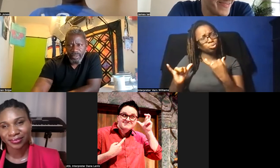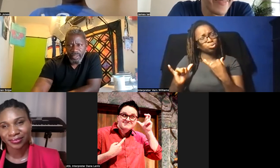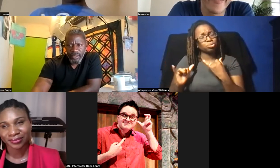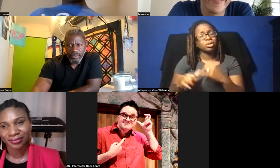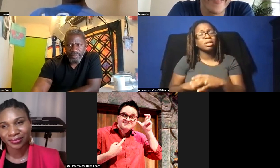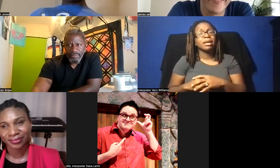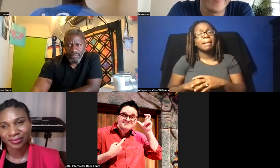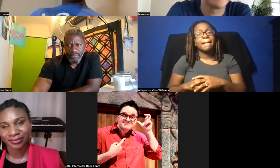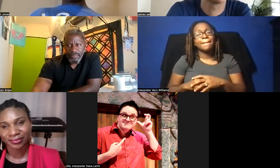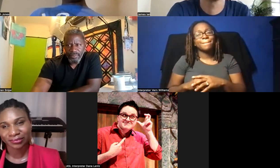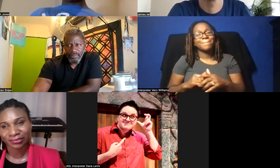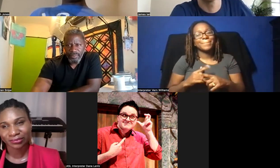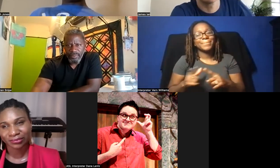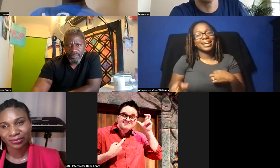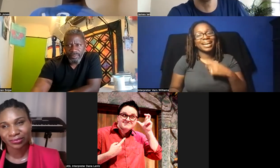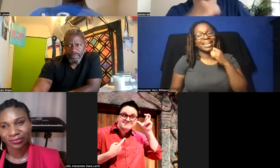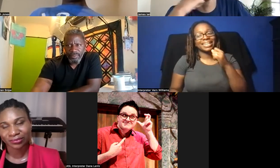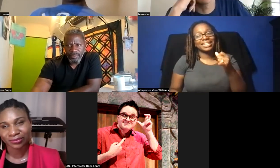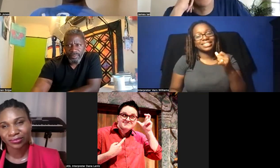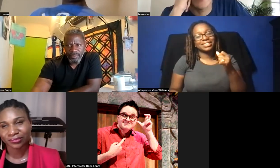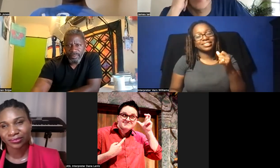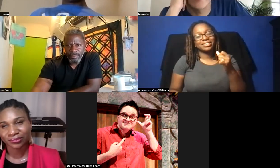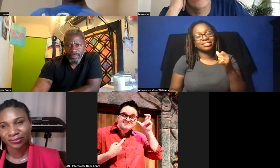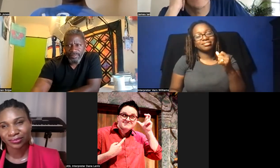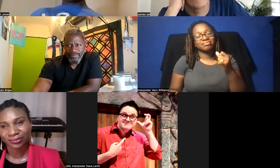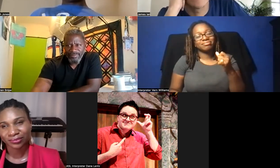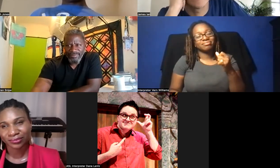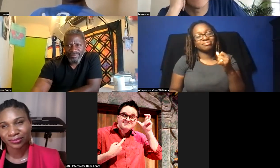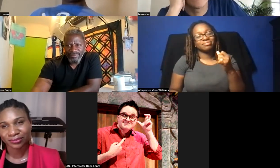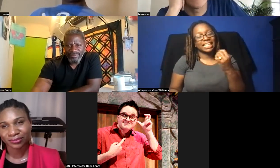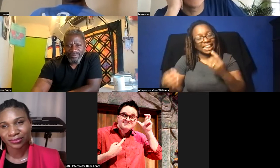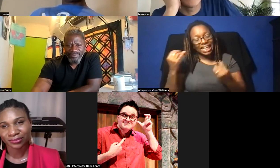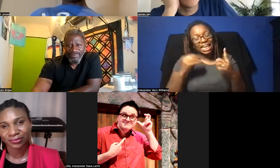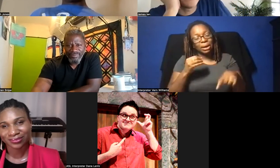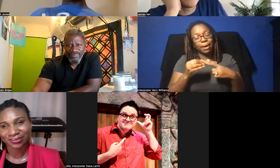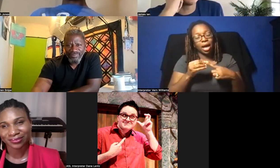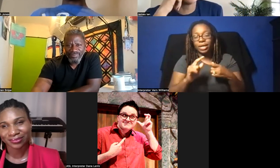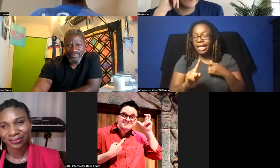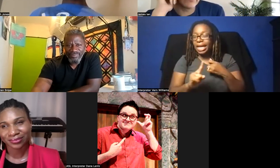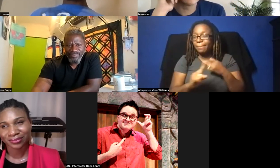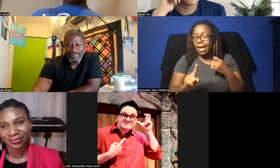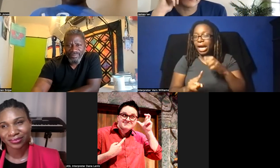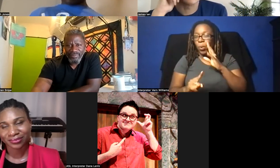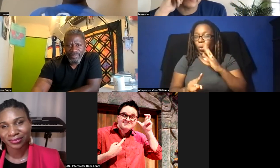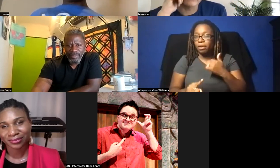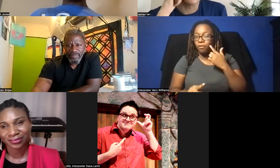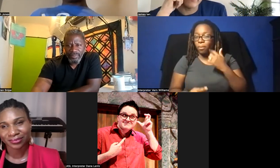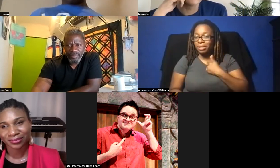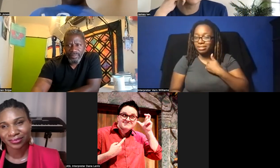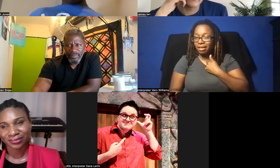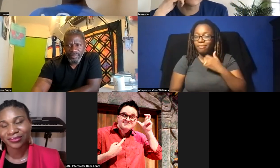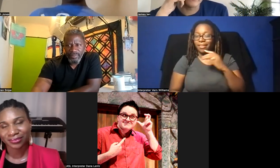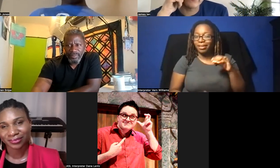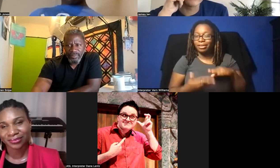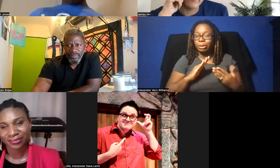But I didn't think about, I think the impact it would have on myself and the community until